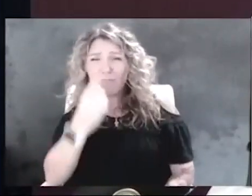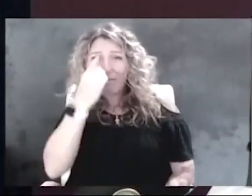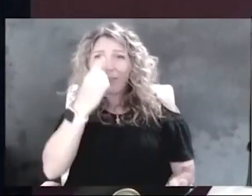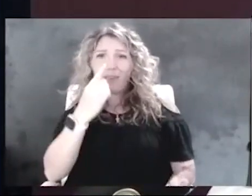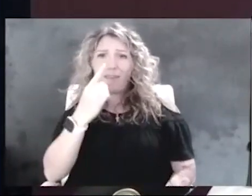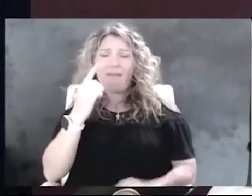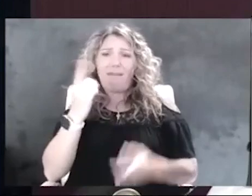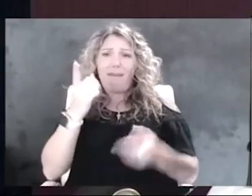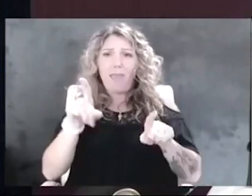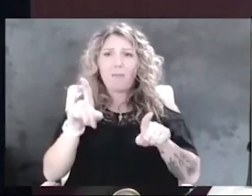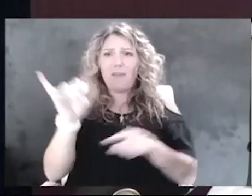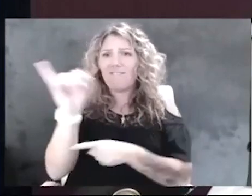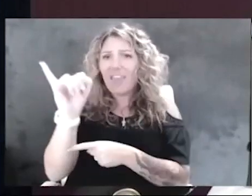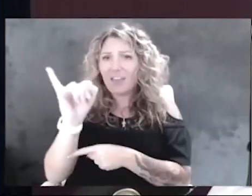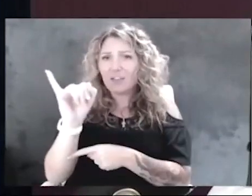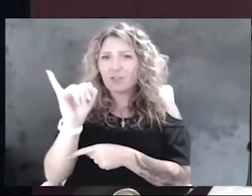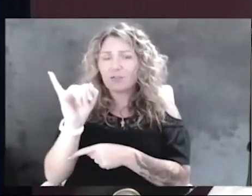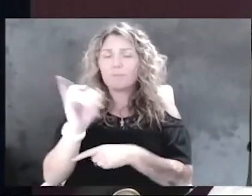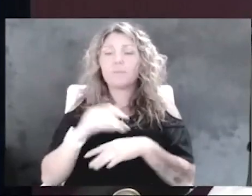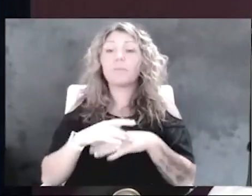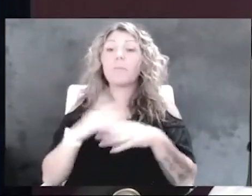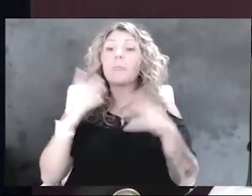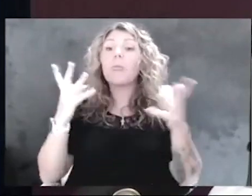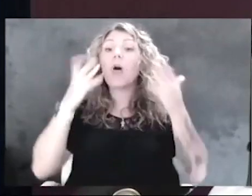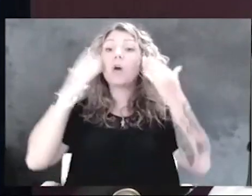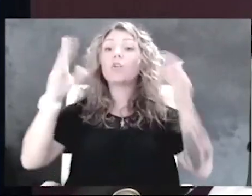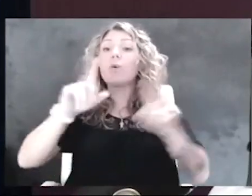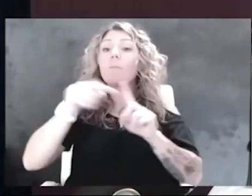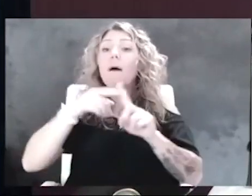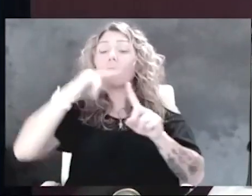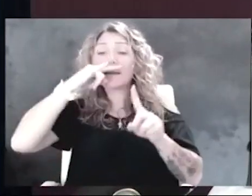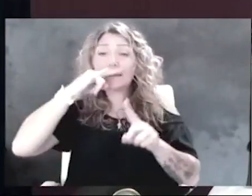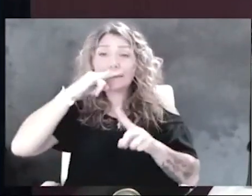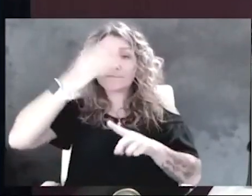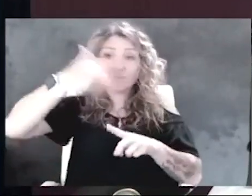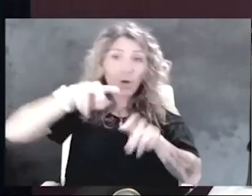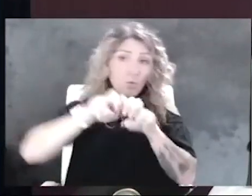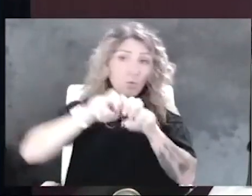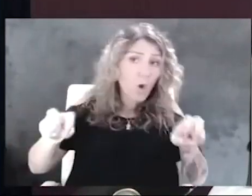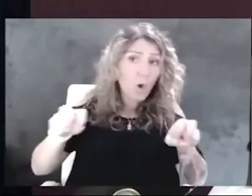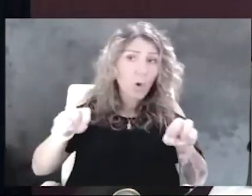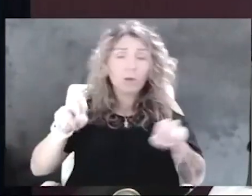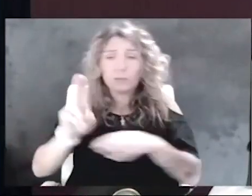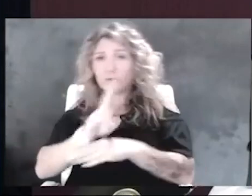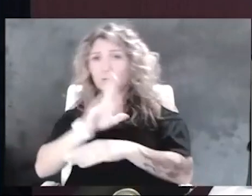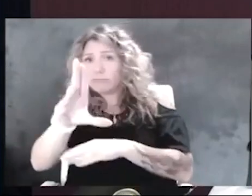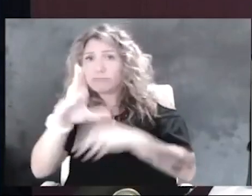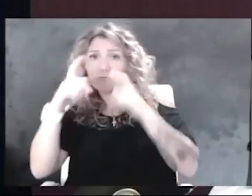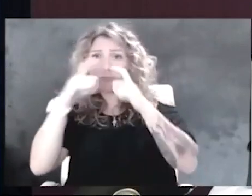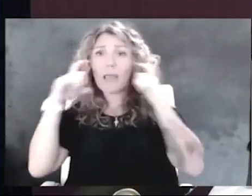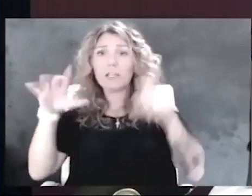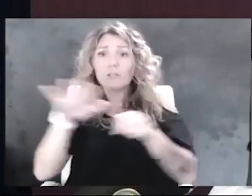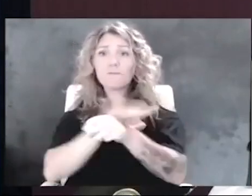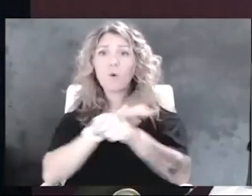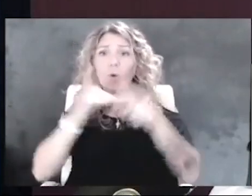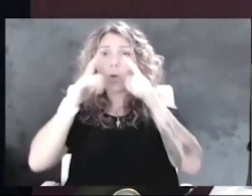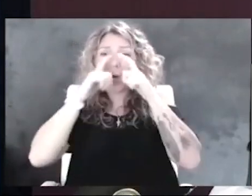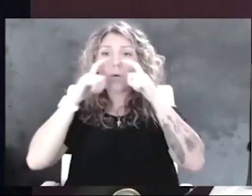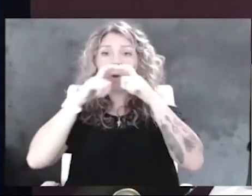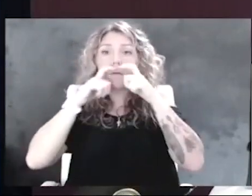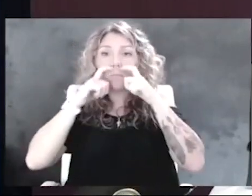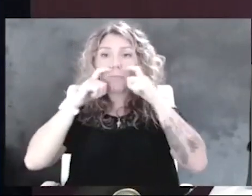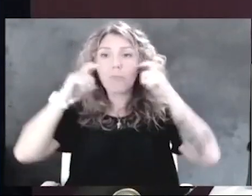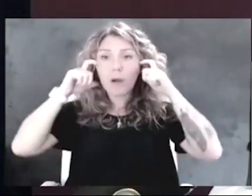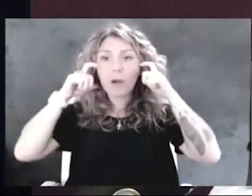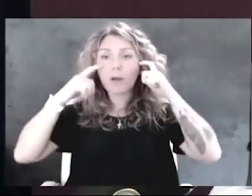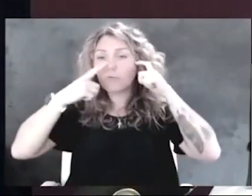What we don't know about the kids in the first 2 rows, did they have their masks all the way on? Were their noses exposed? Did they take their mask